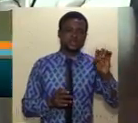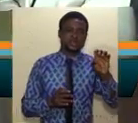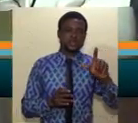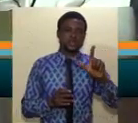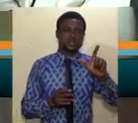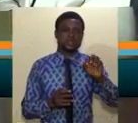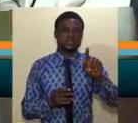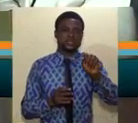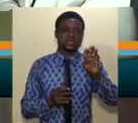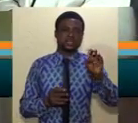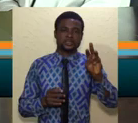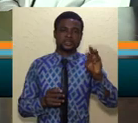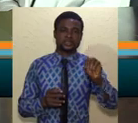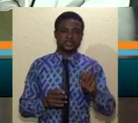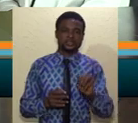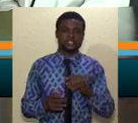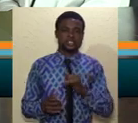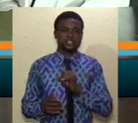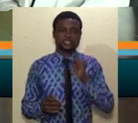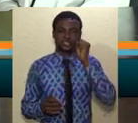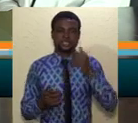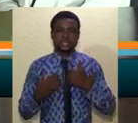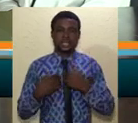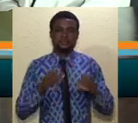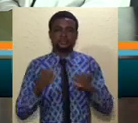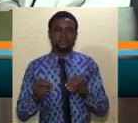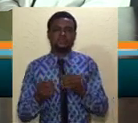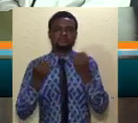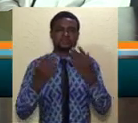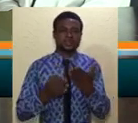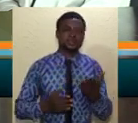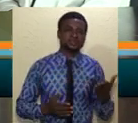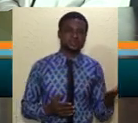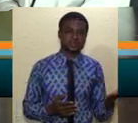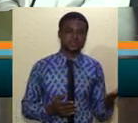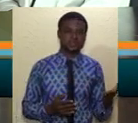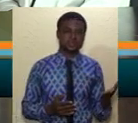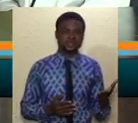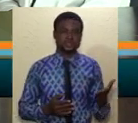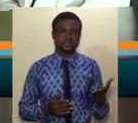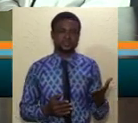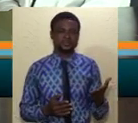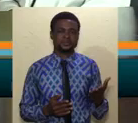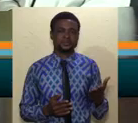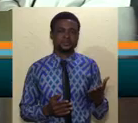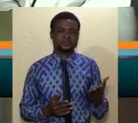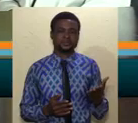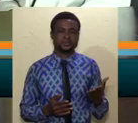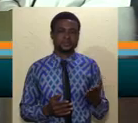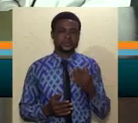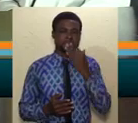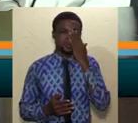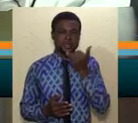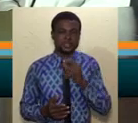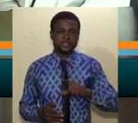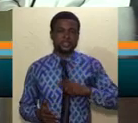DSVRT. And she has facilitated, I think, 2 landmark executive orders, yes,